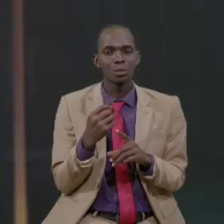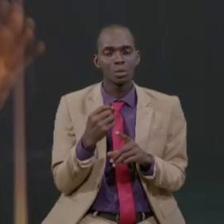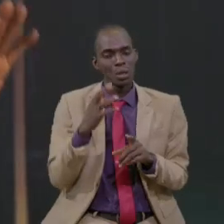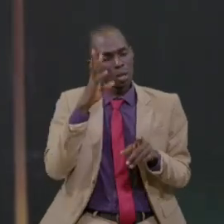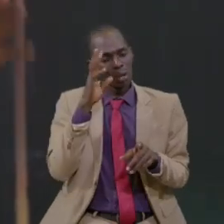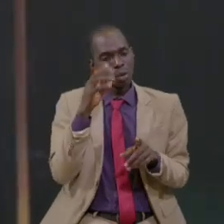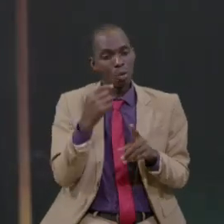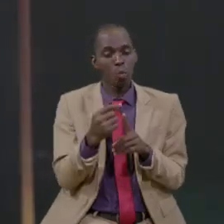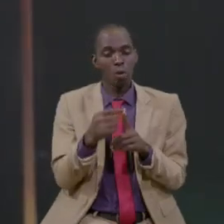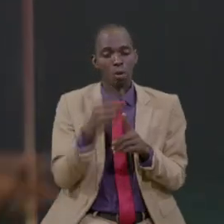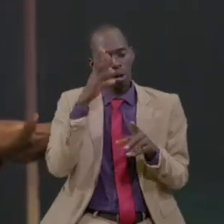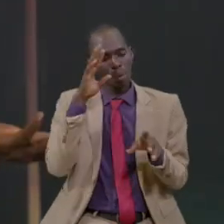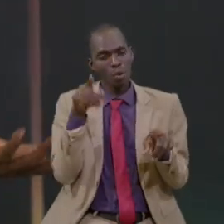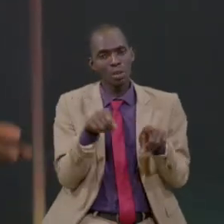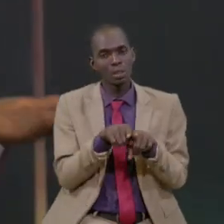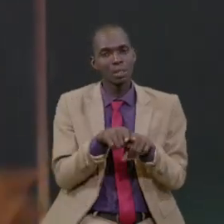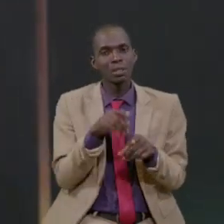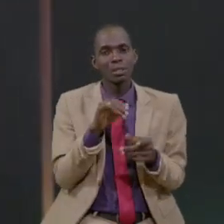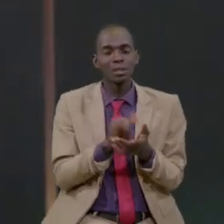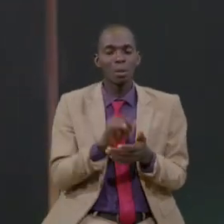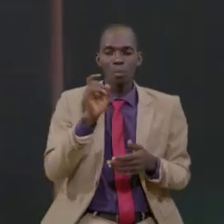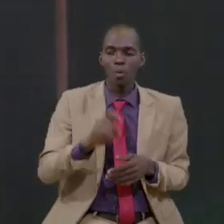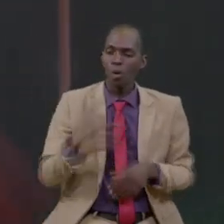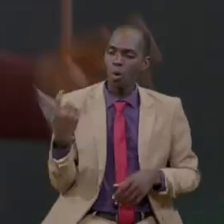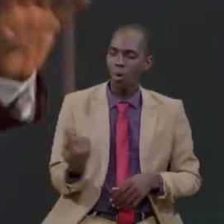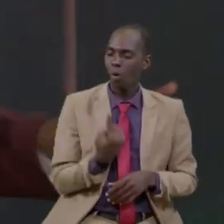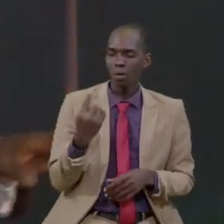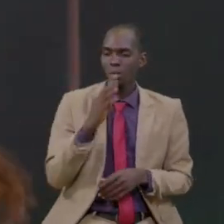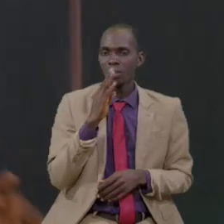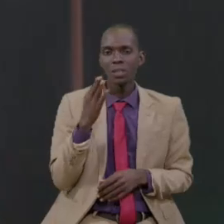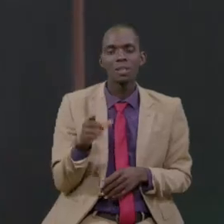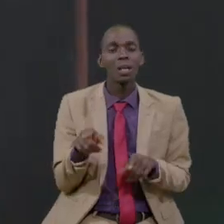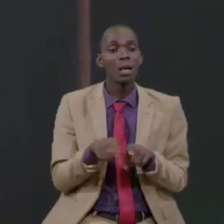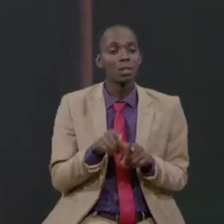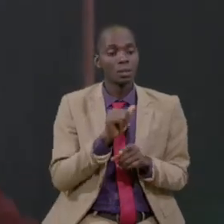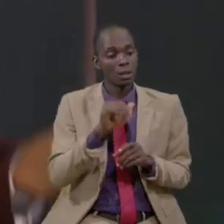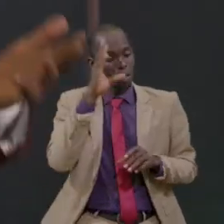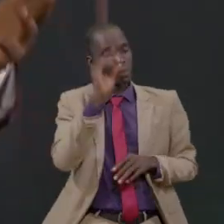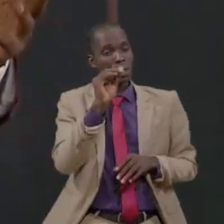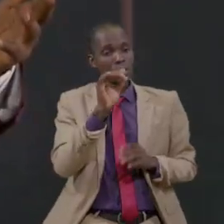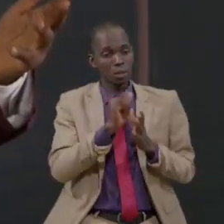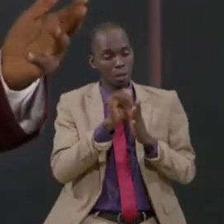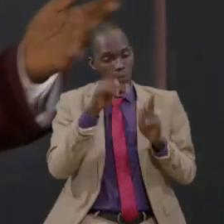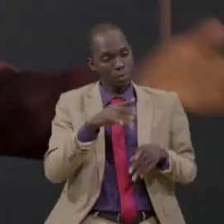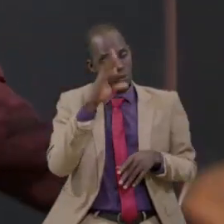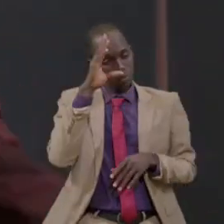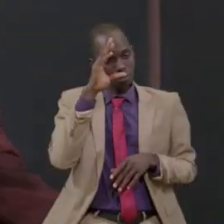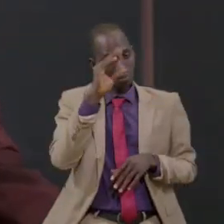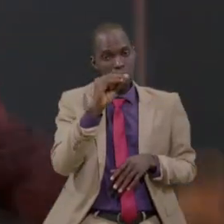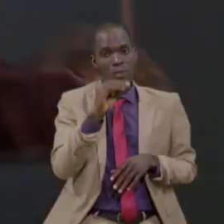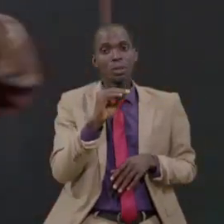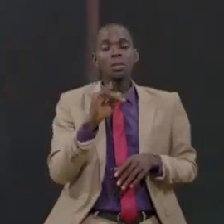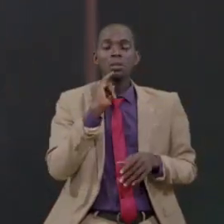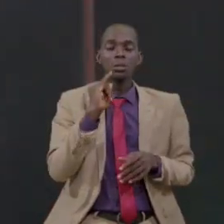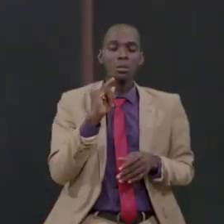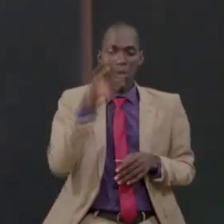that's always there. Just like somebody's a man, whether it's lying down or standing up or swimming